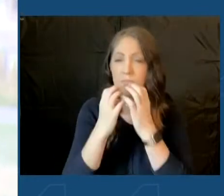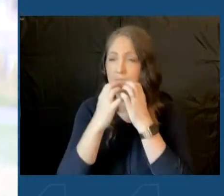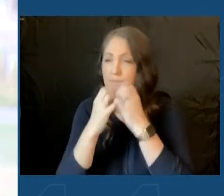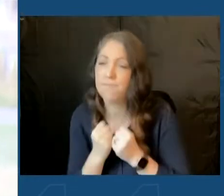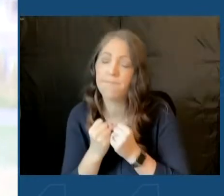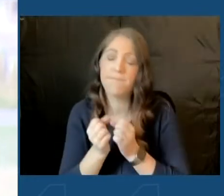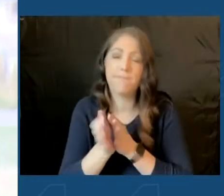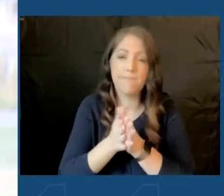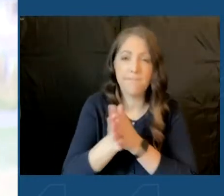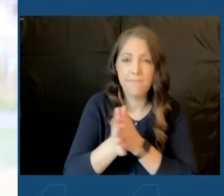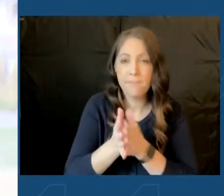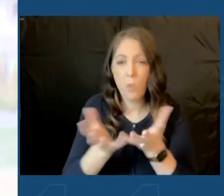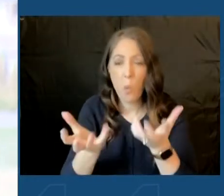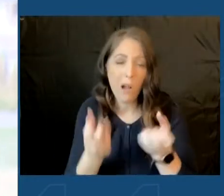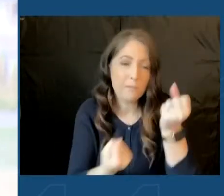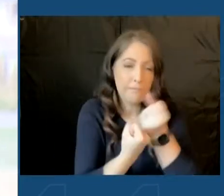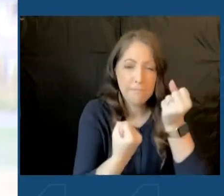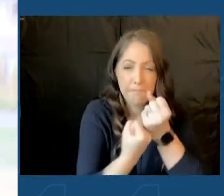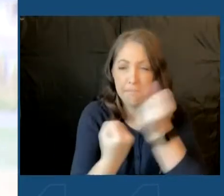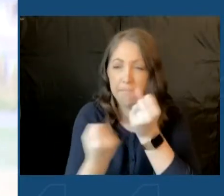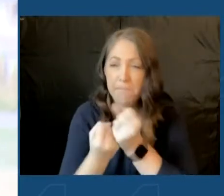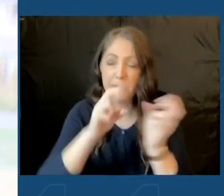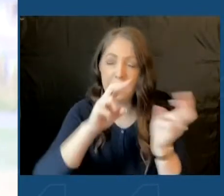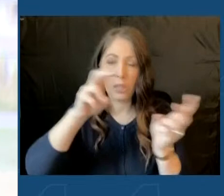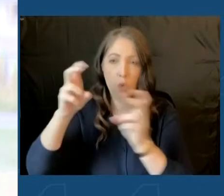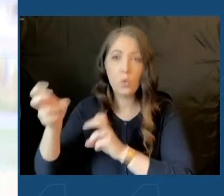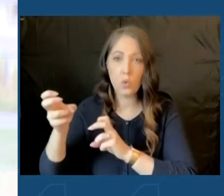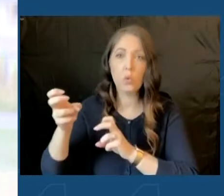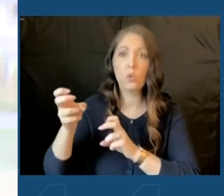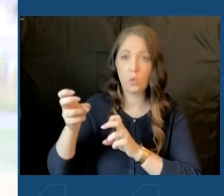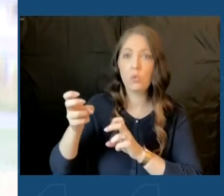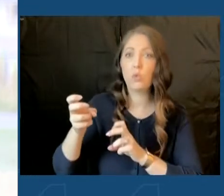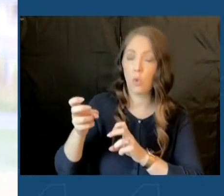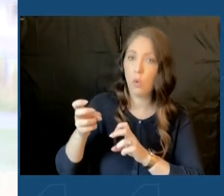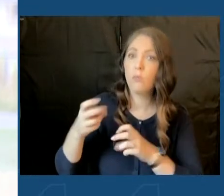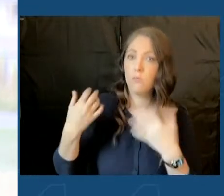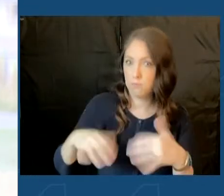champions in our state government, and he has a voice to be heard and reckoned with.